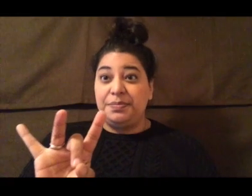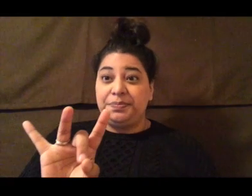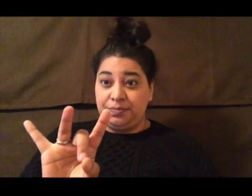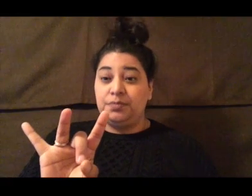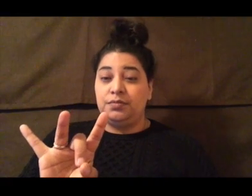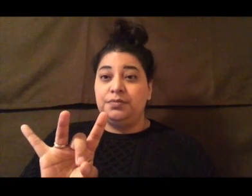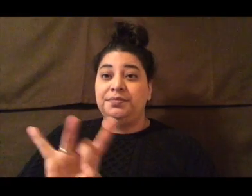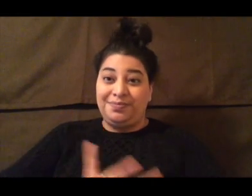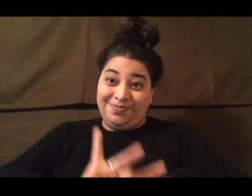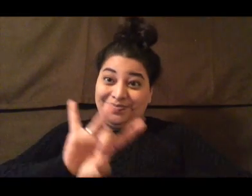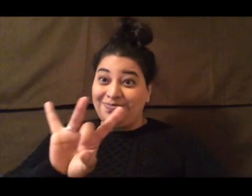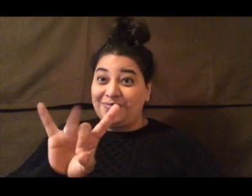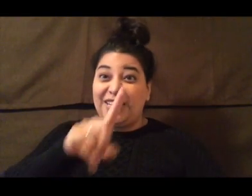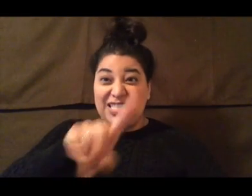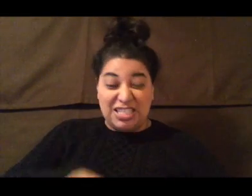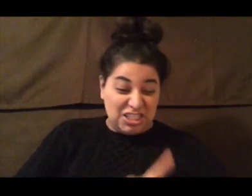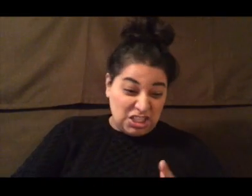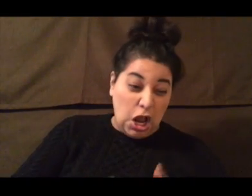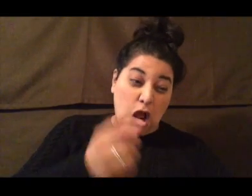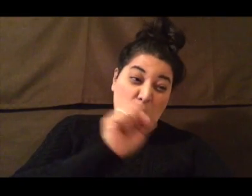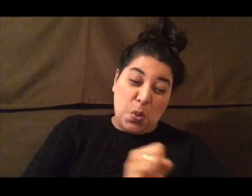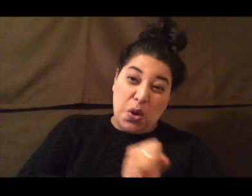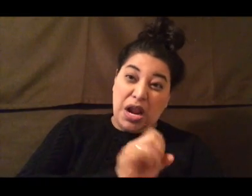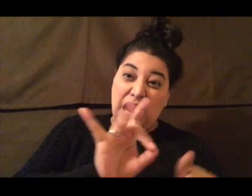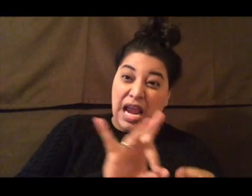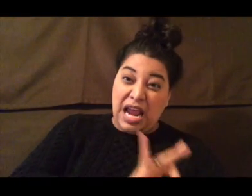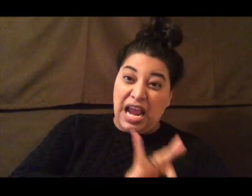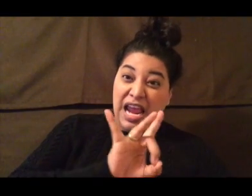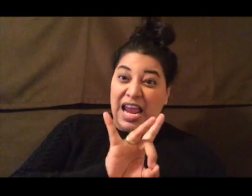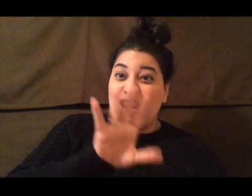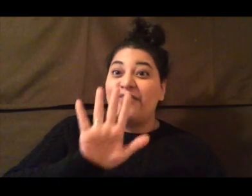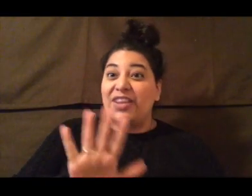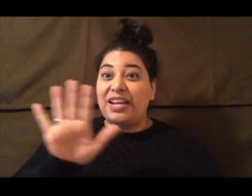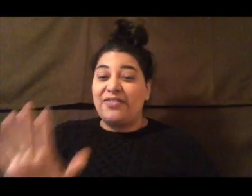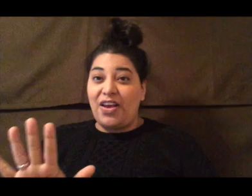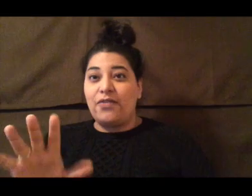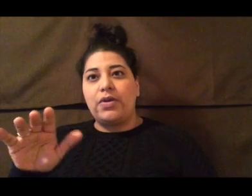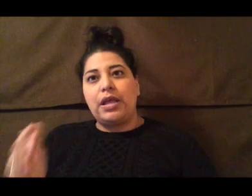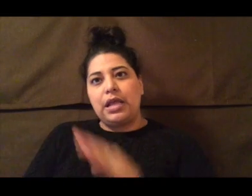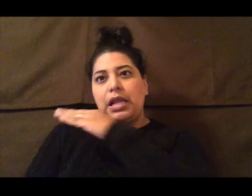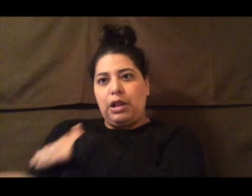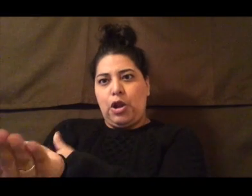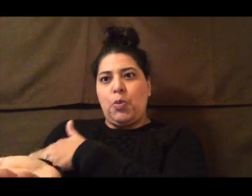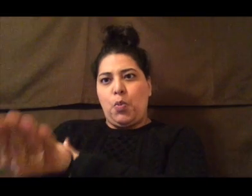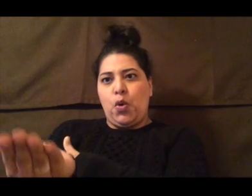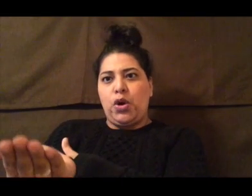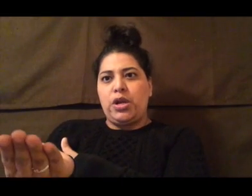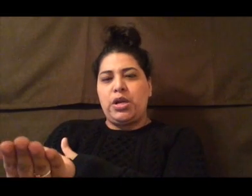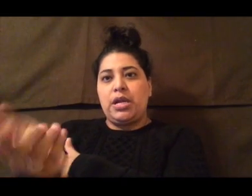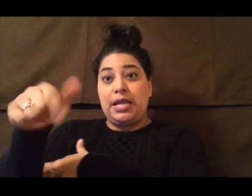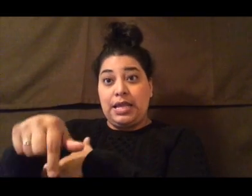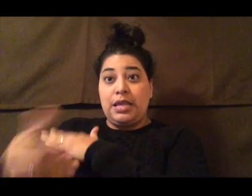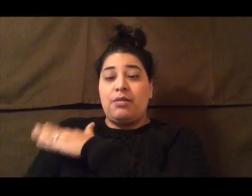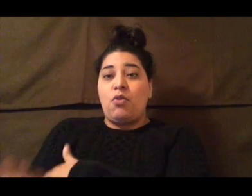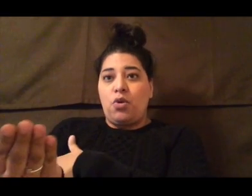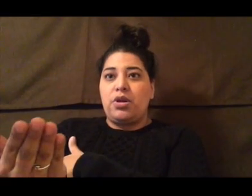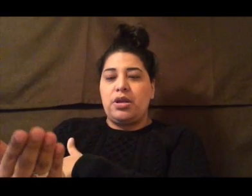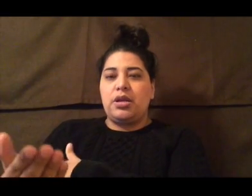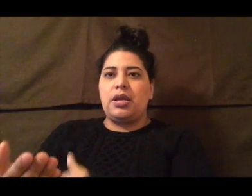would give me 8 o'clock. Liam started his math work at 8:55 a.m. this